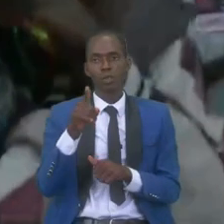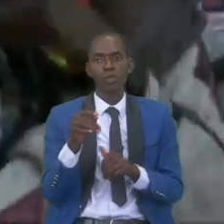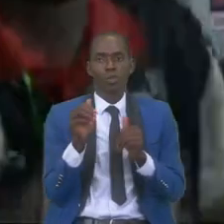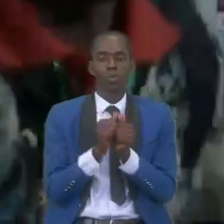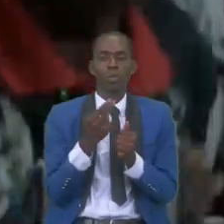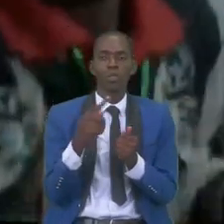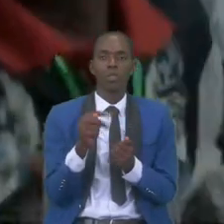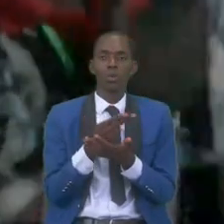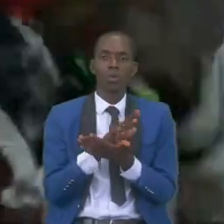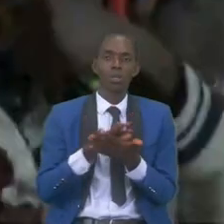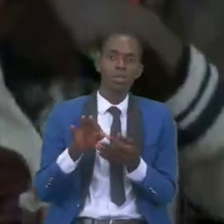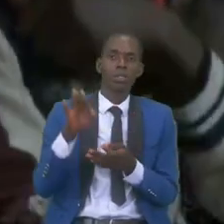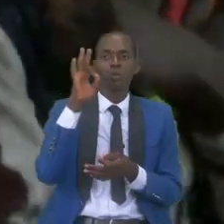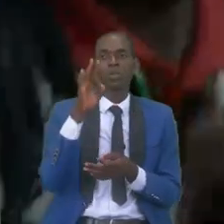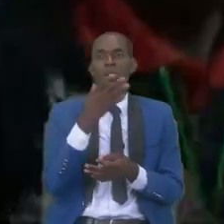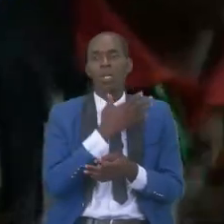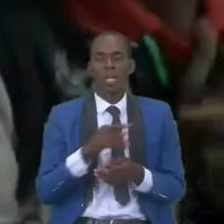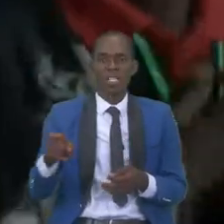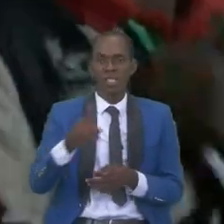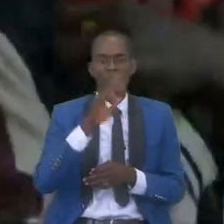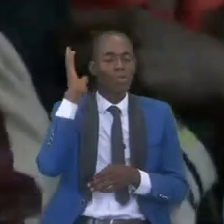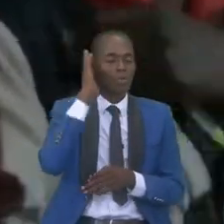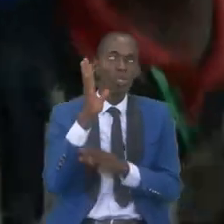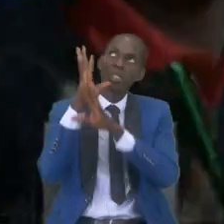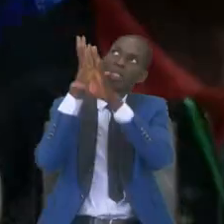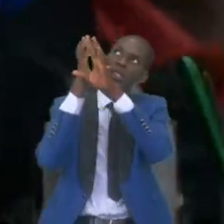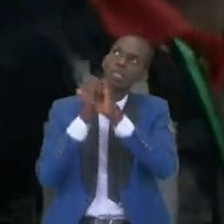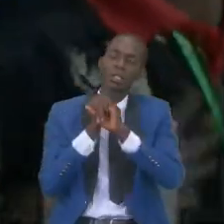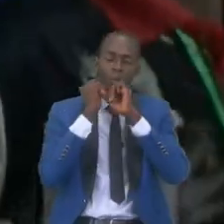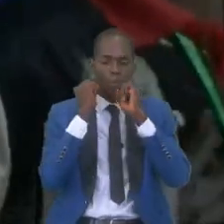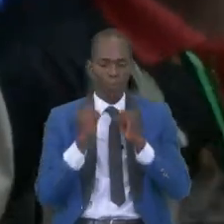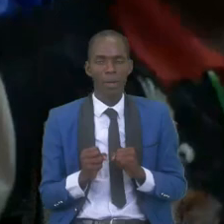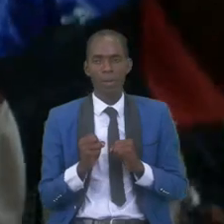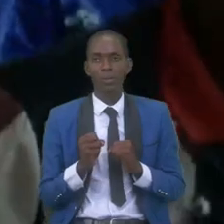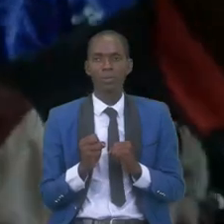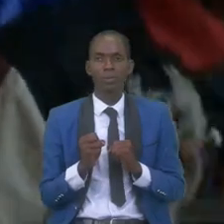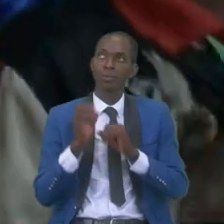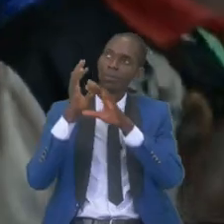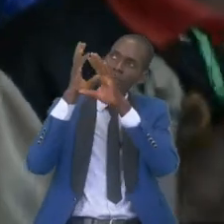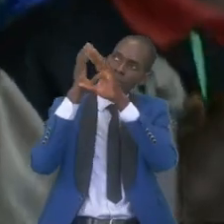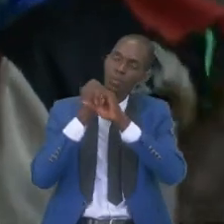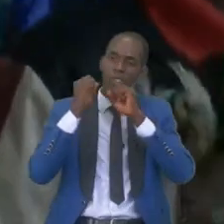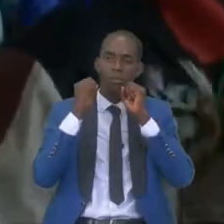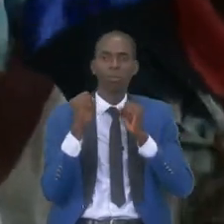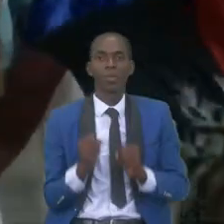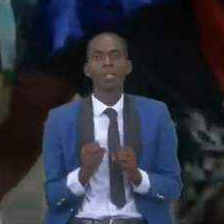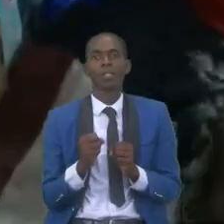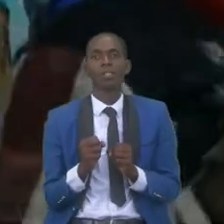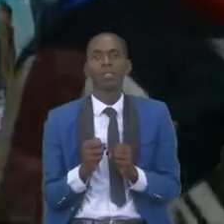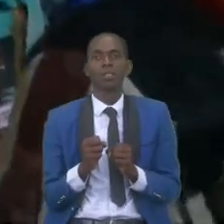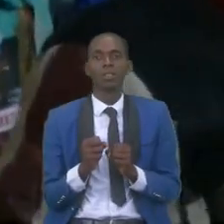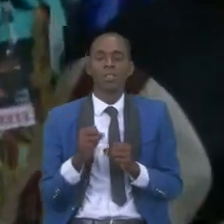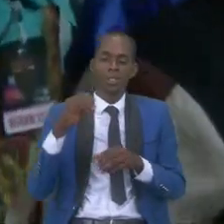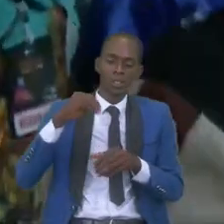Ghost, and he shall receive power, power, power, inner power,